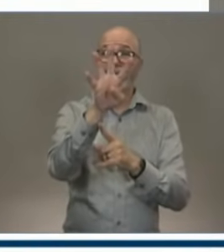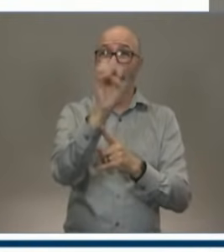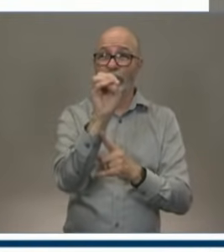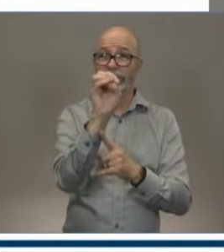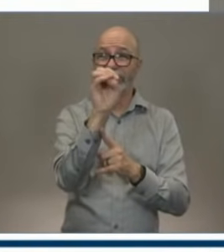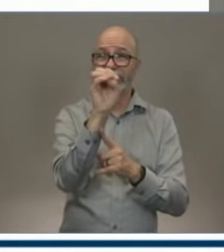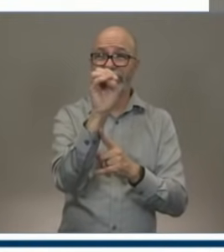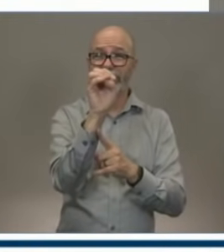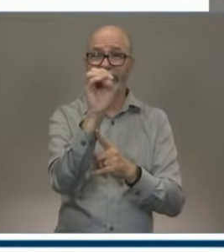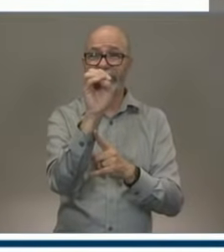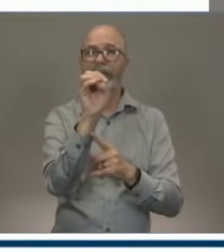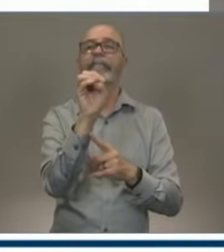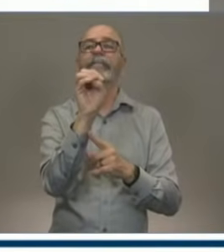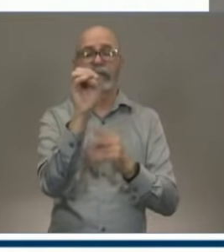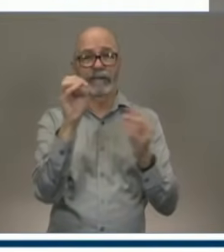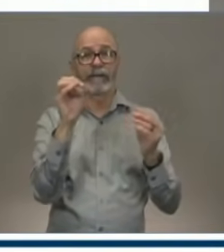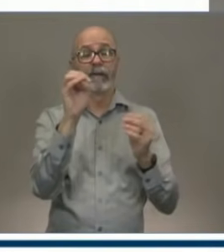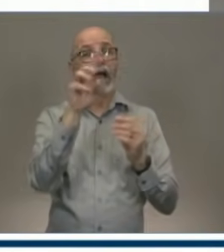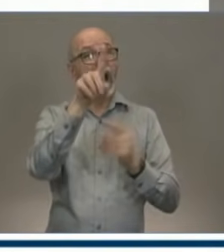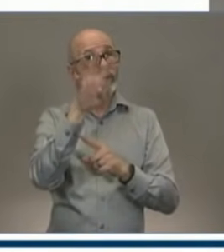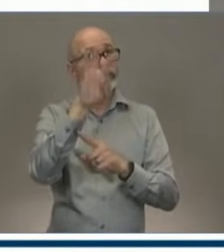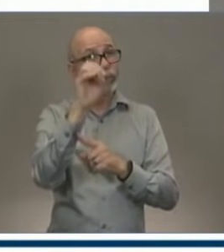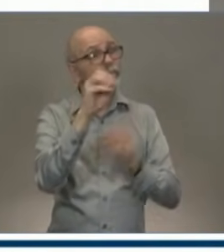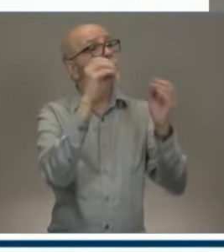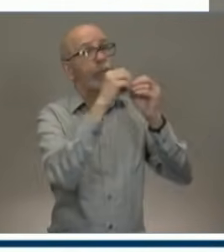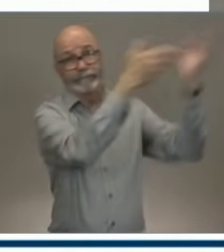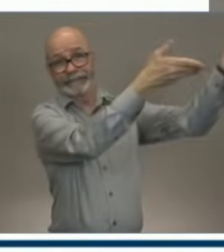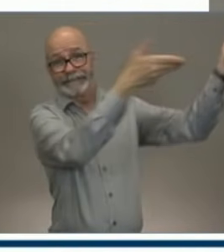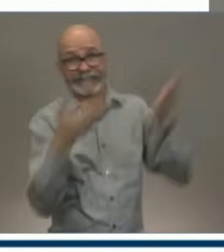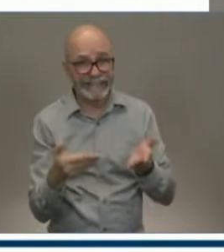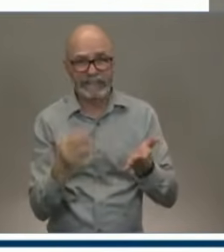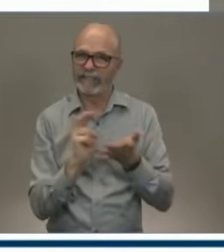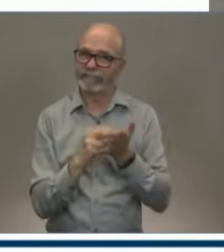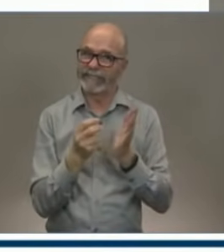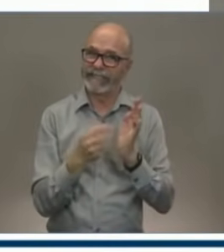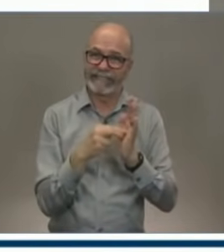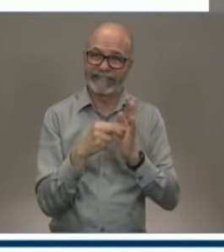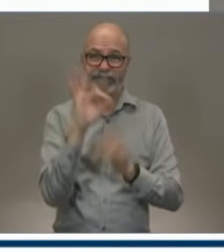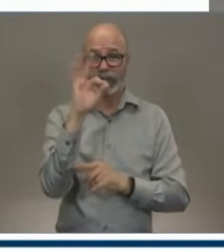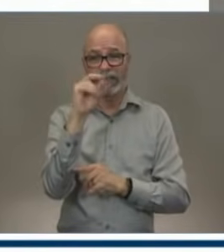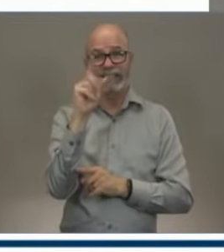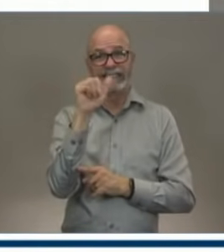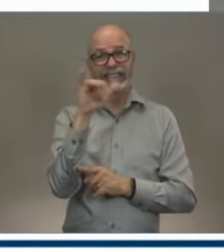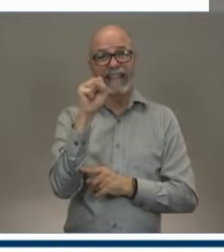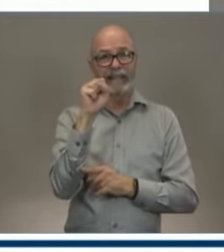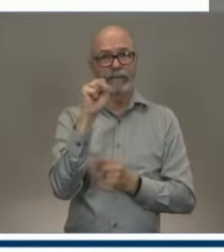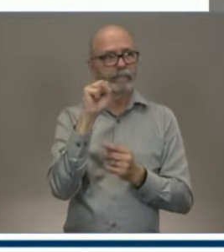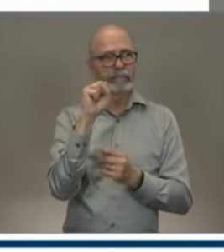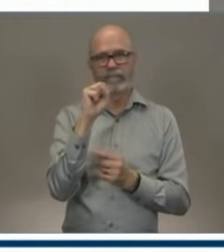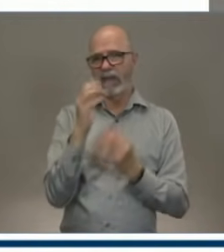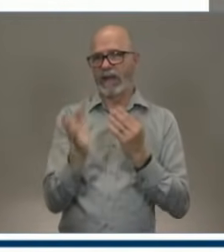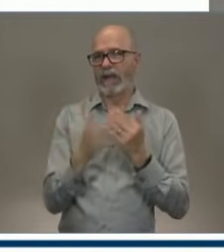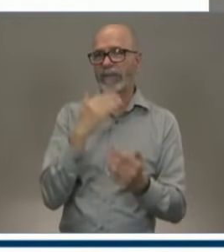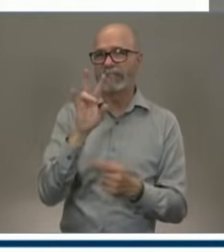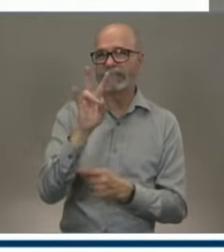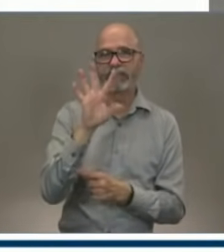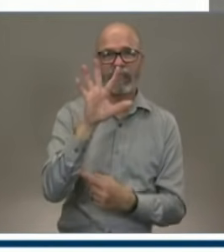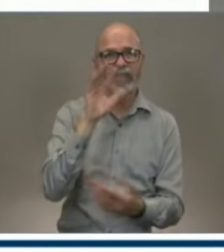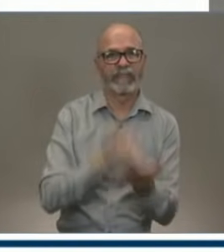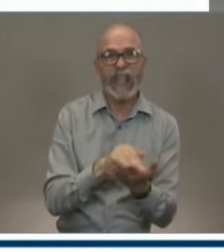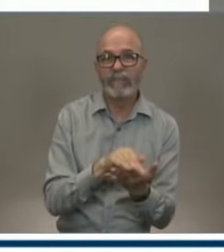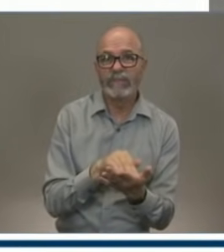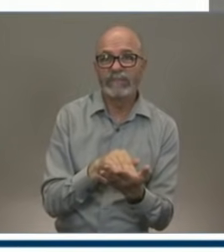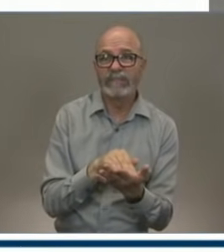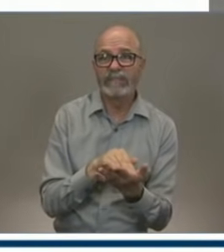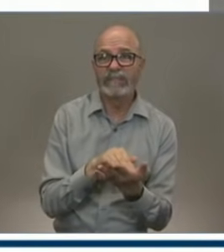year. That's only 75,000 people. It'll be springtime, late April, May, before we get much more robust